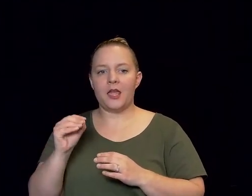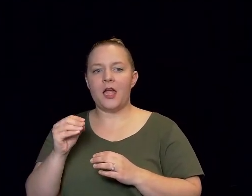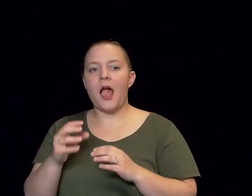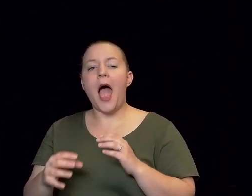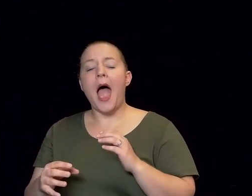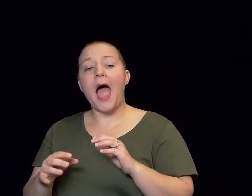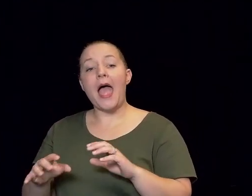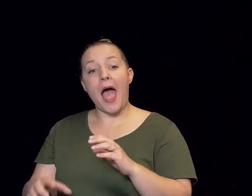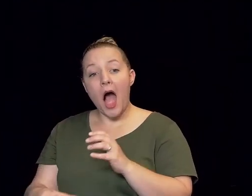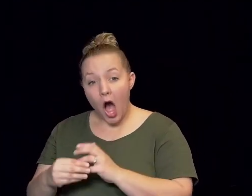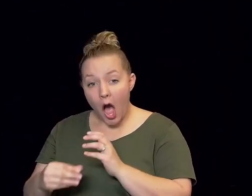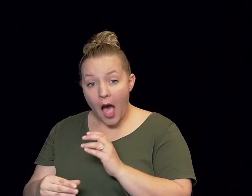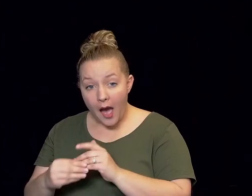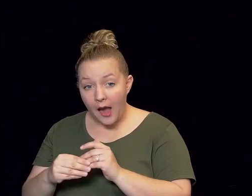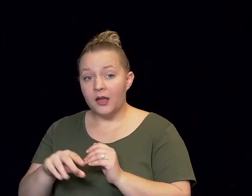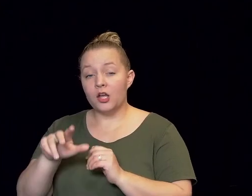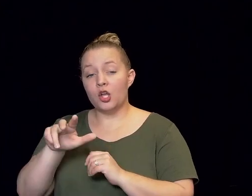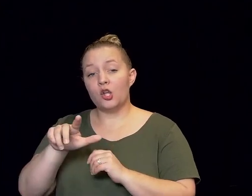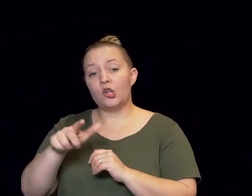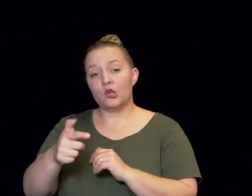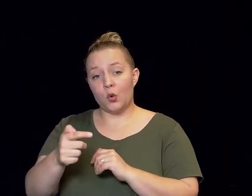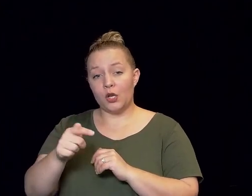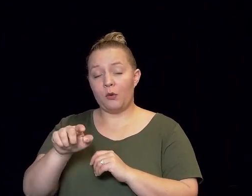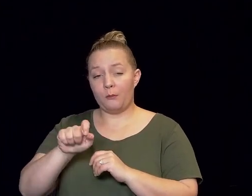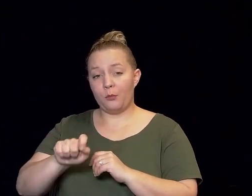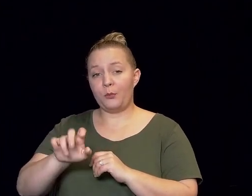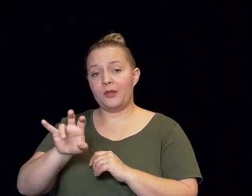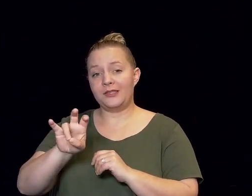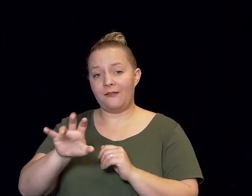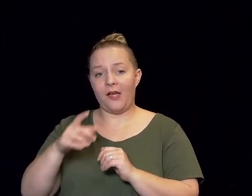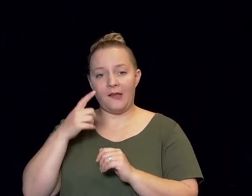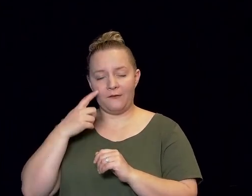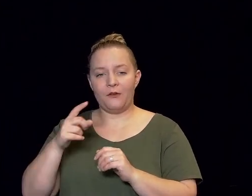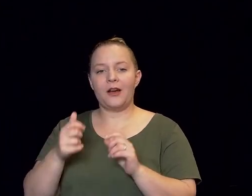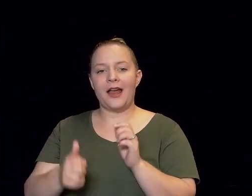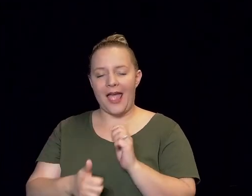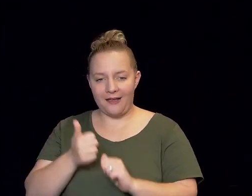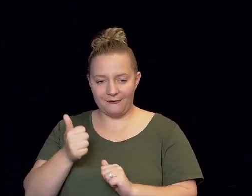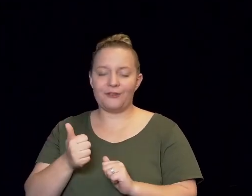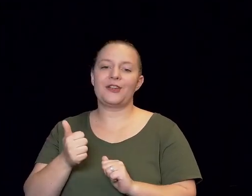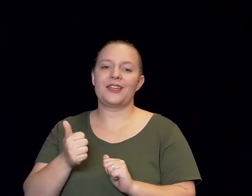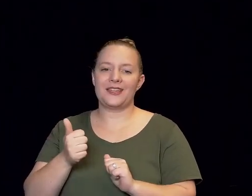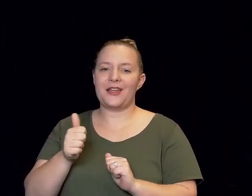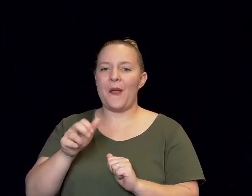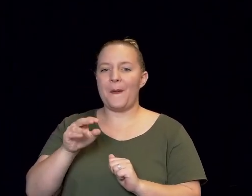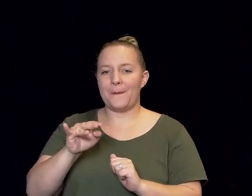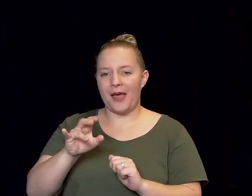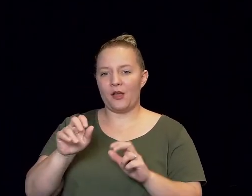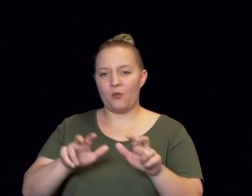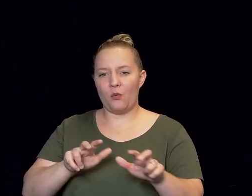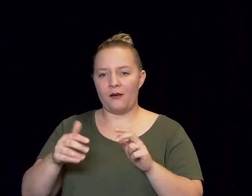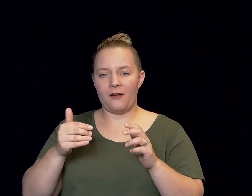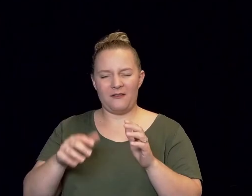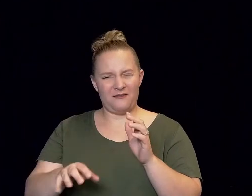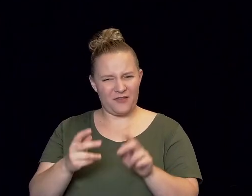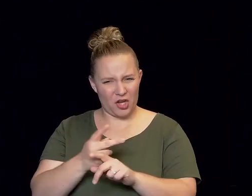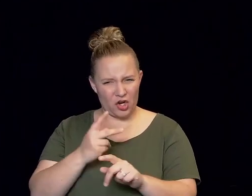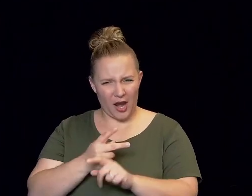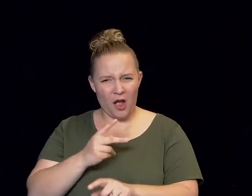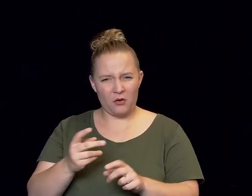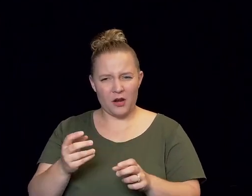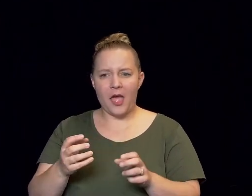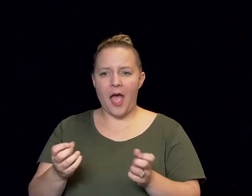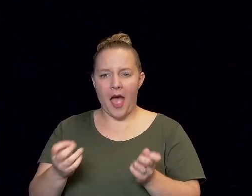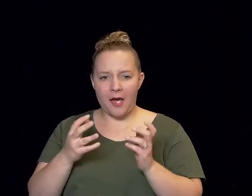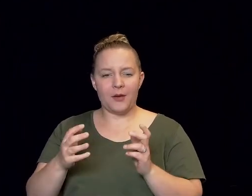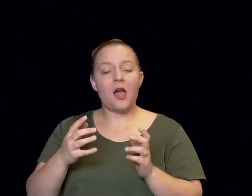walks. Define a variable and set up an expression to find for any number of miles walked. Go ahead and pause this video. I